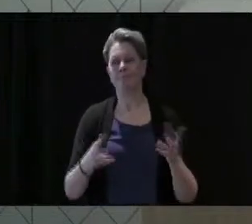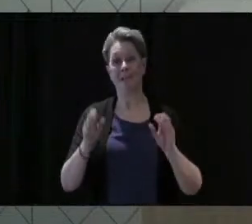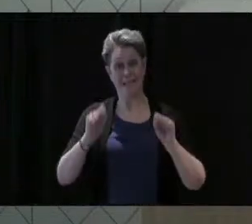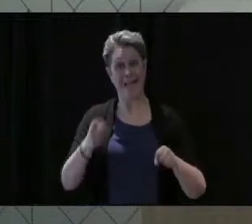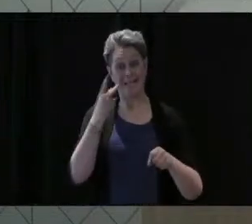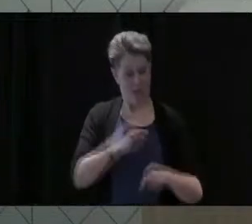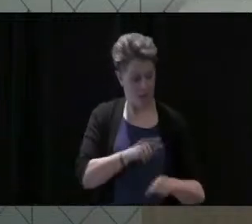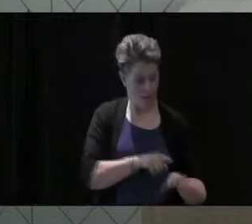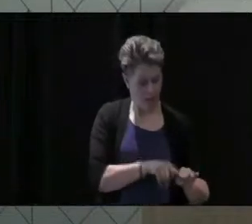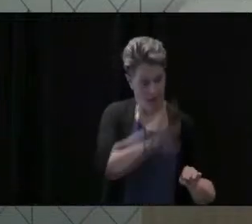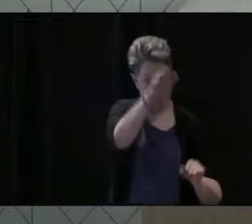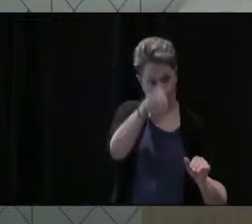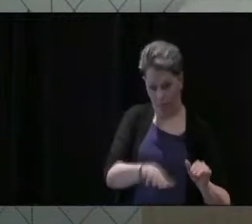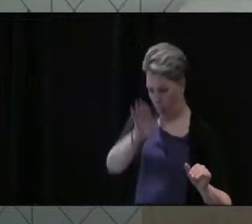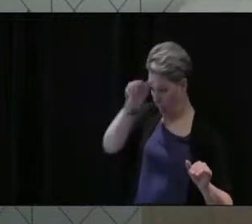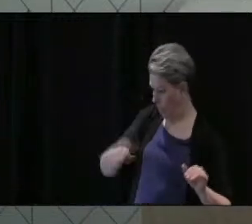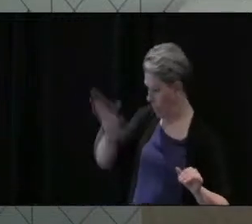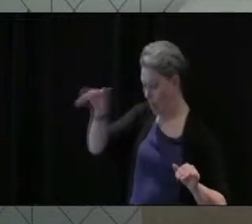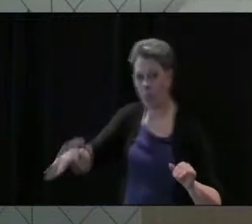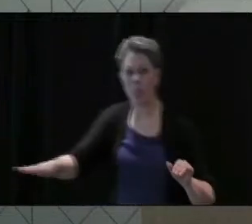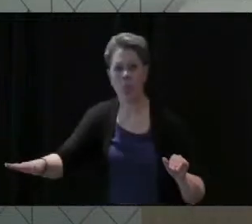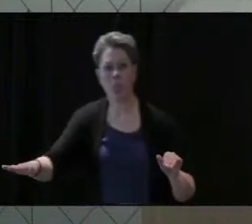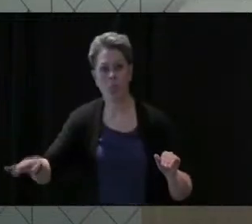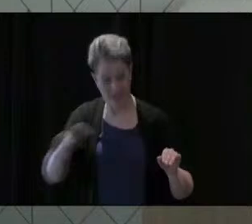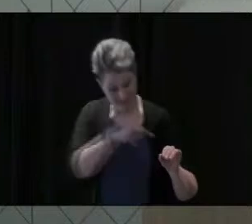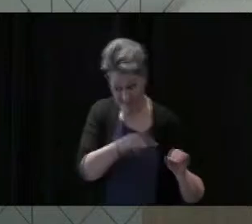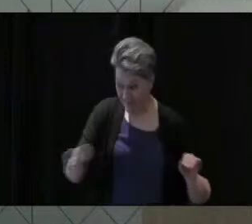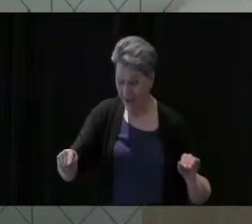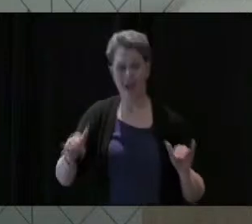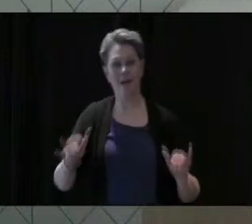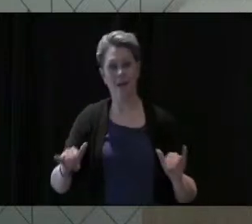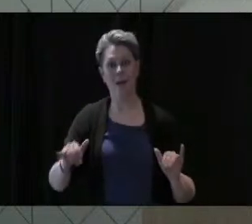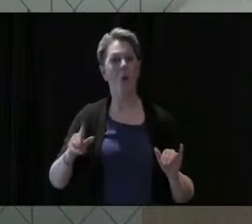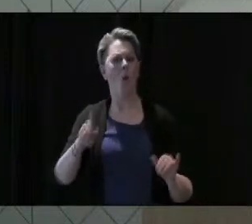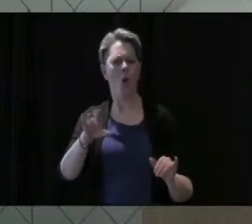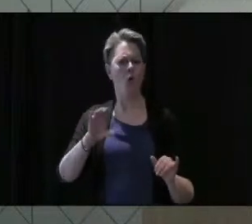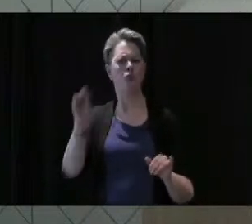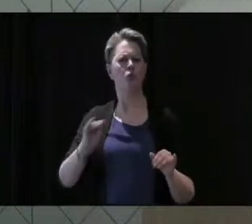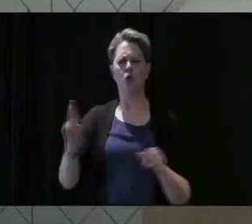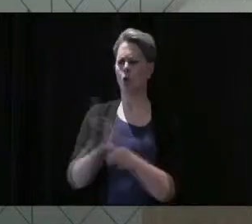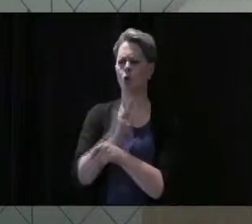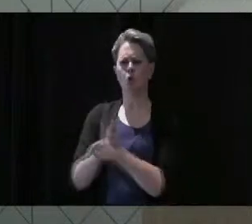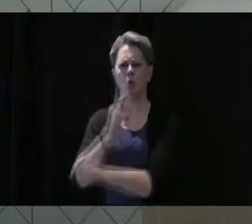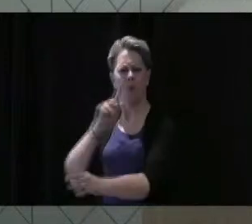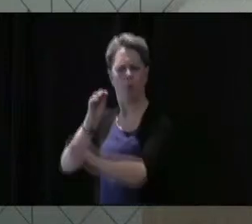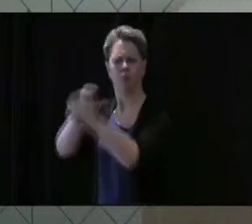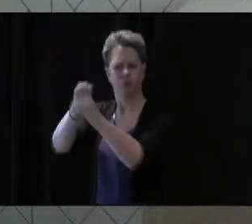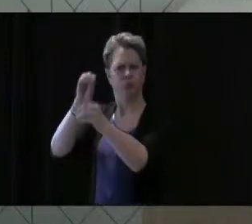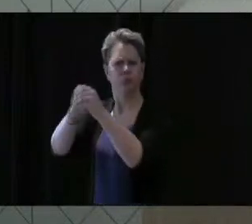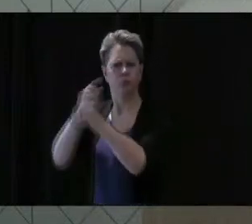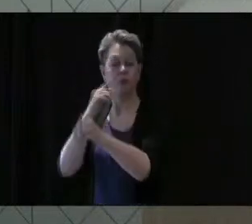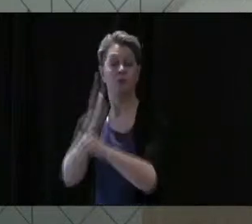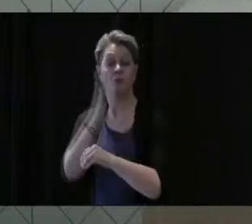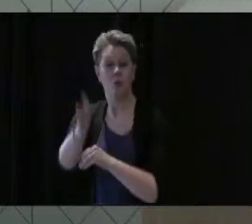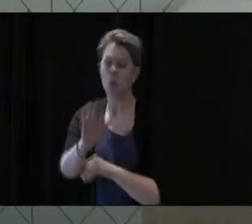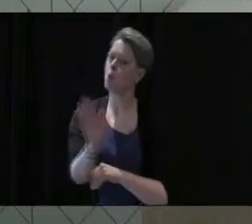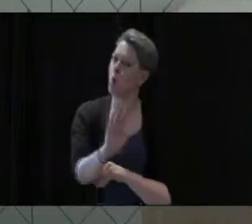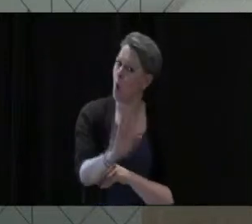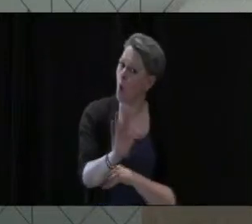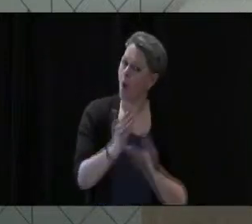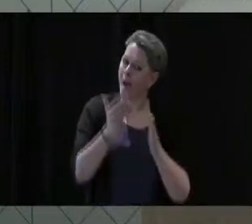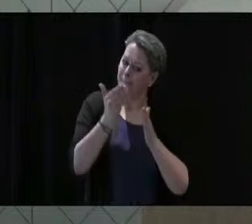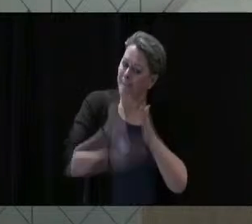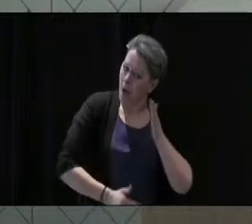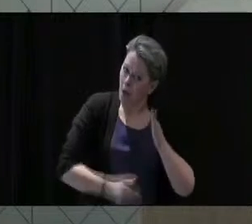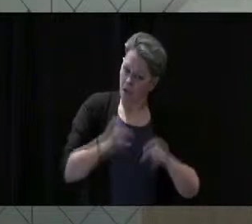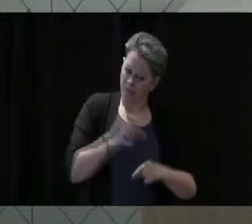streams, not in their entirety, to be used to fund current expenditures. We want to put aside a portion of those